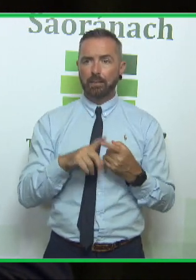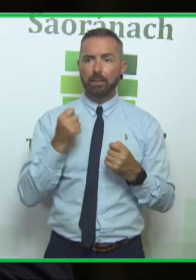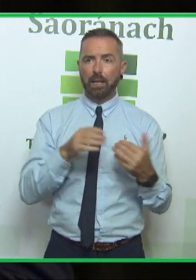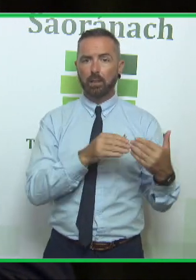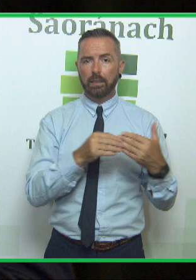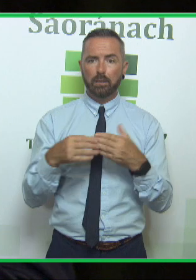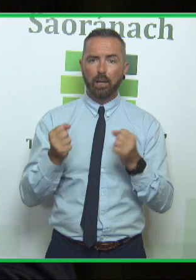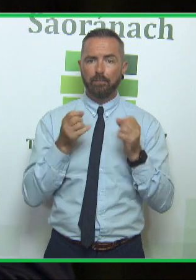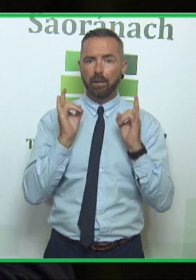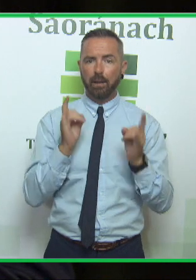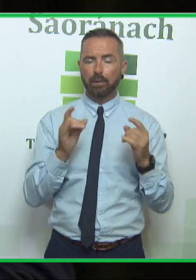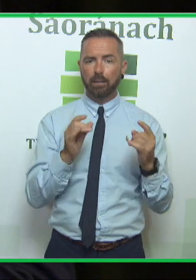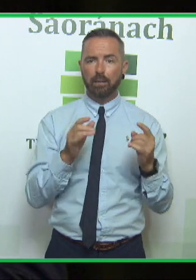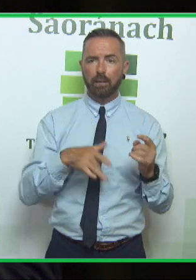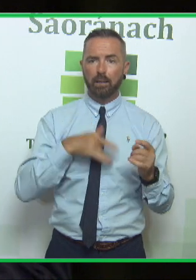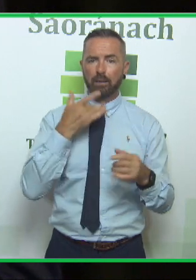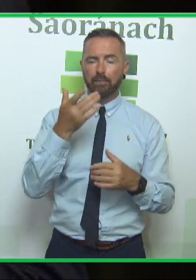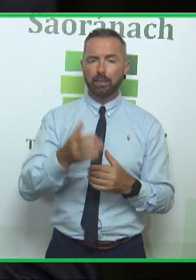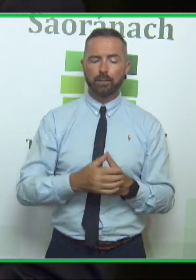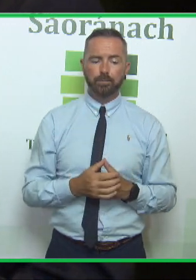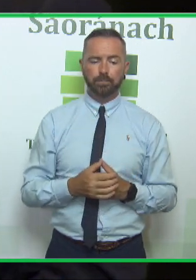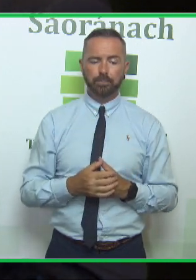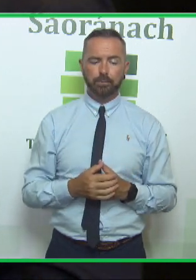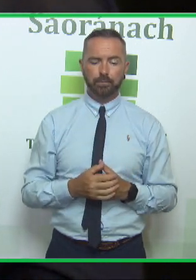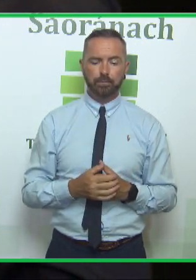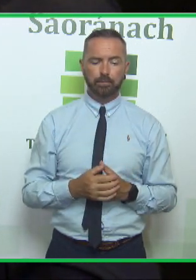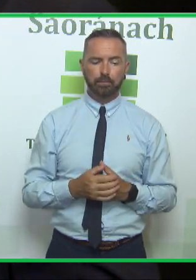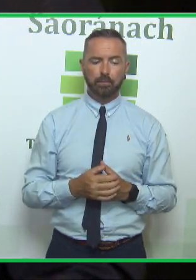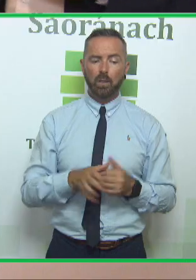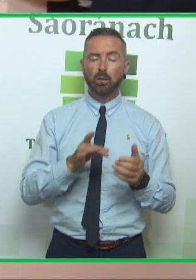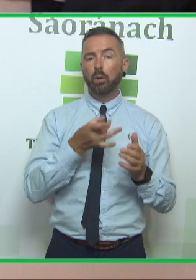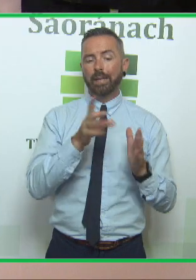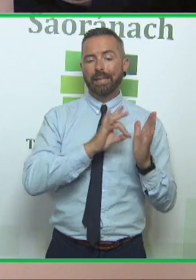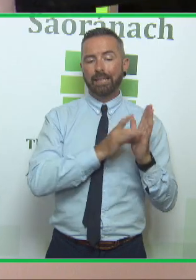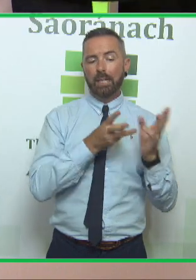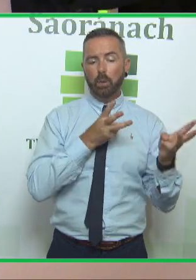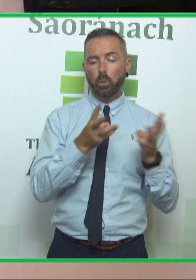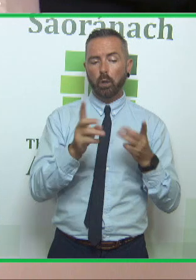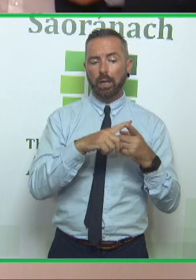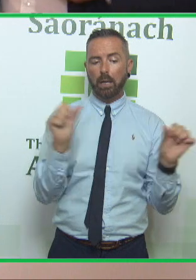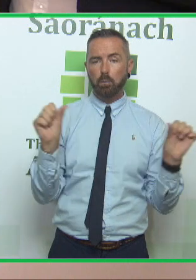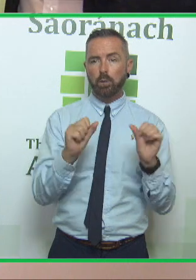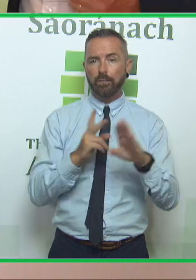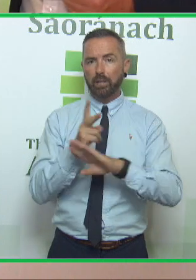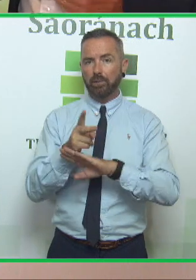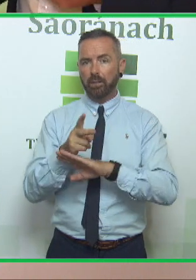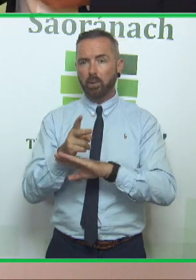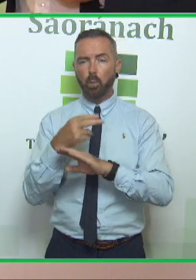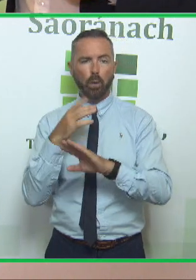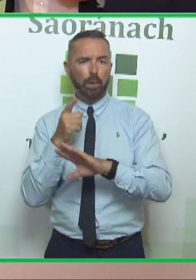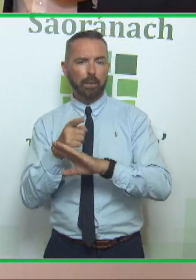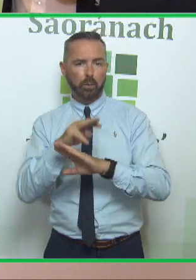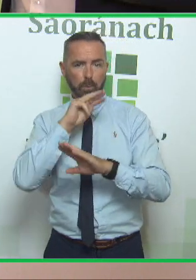a healthier life. We call it key work and brief interventions. What that means is sometimes people aren't ready to start addressing